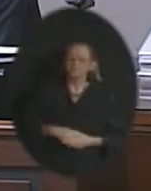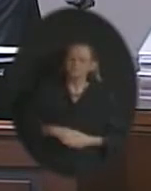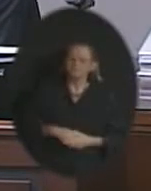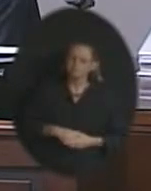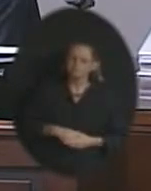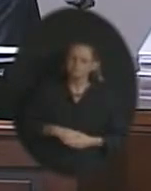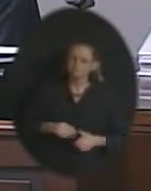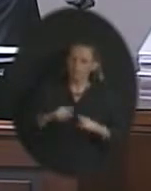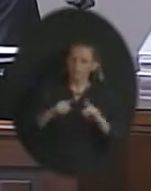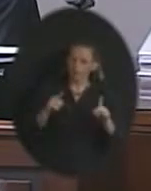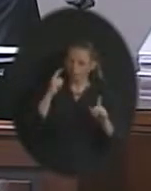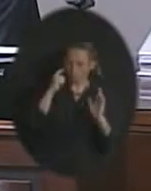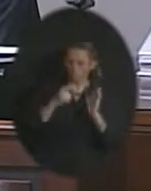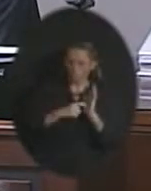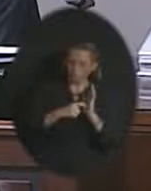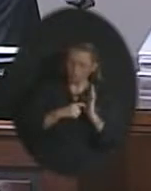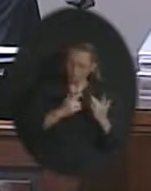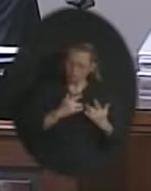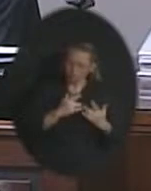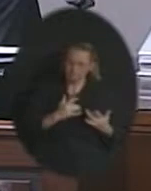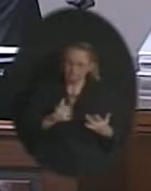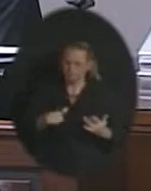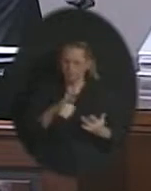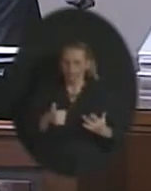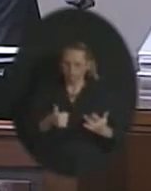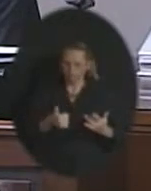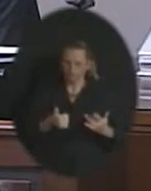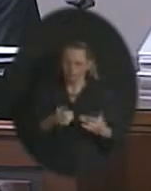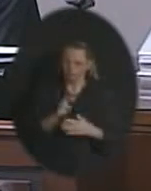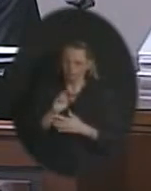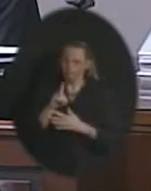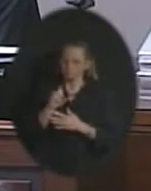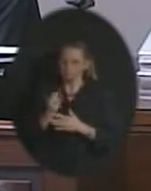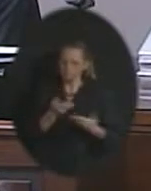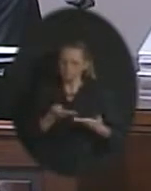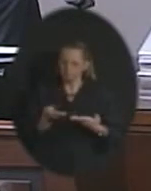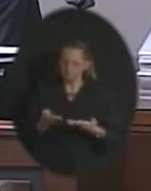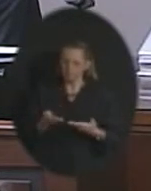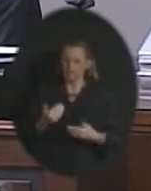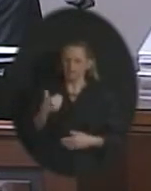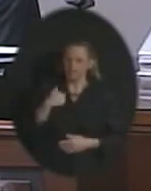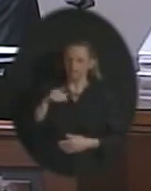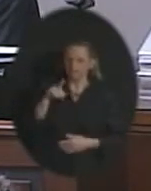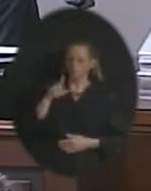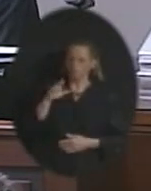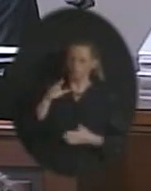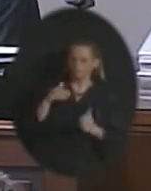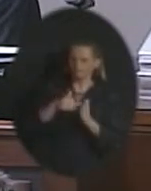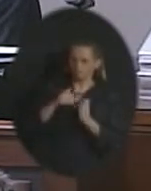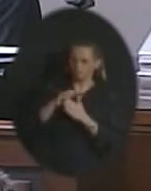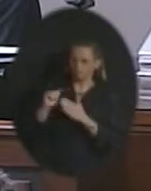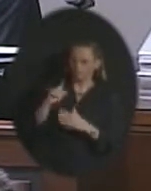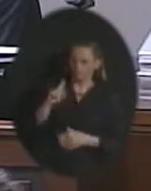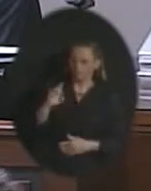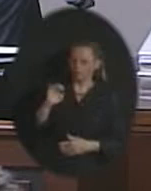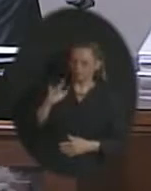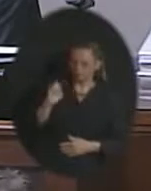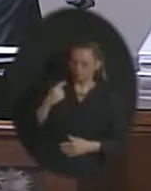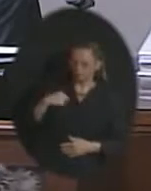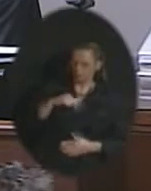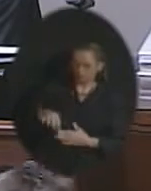fairly typical of the other quote that we received. We have a $100,000 deductible that we had to buy down to. The quote was